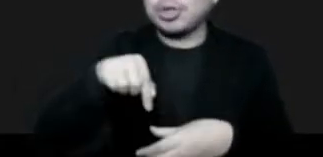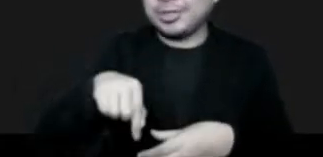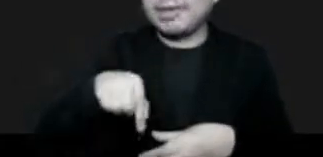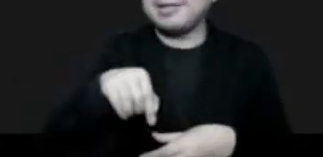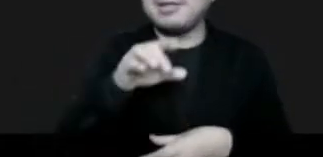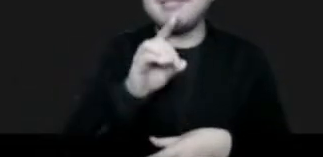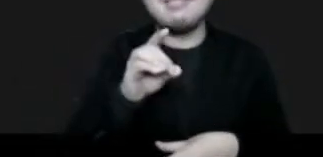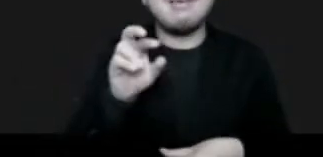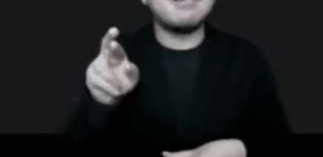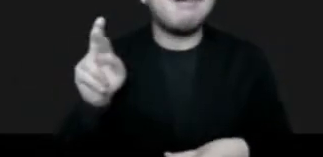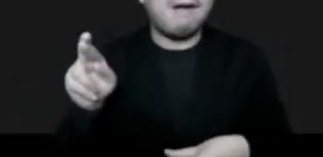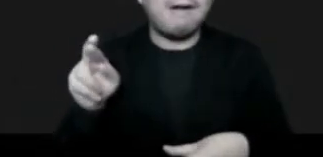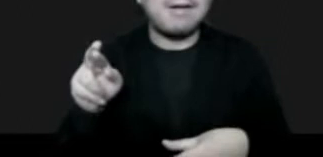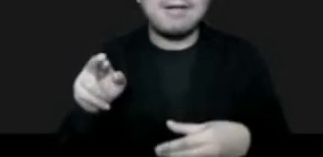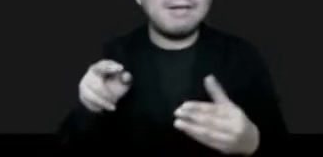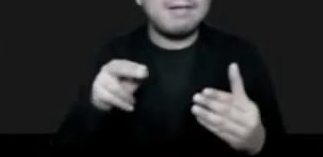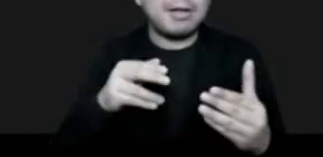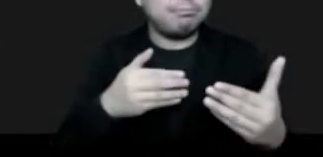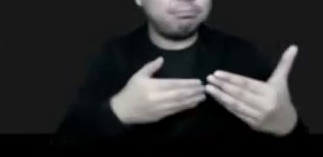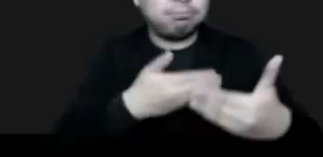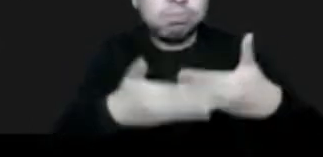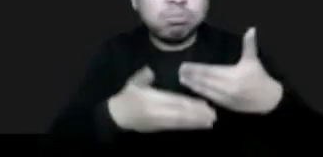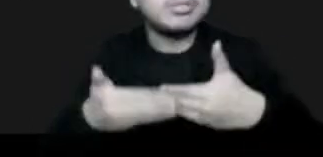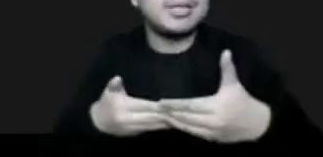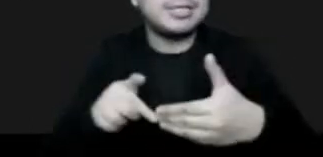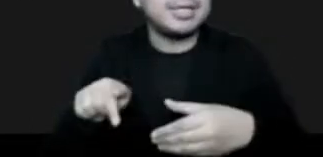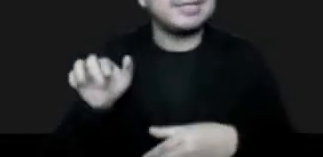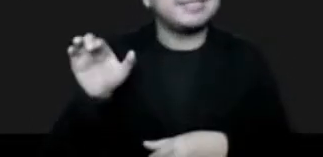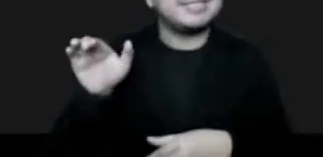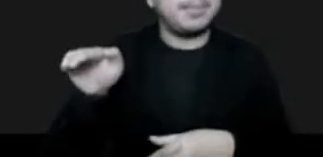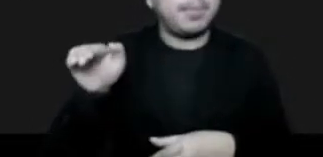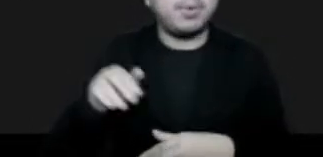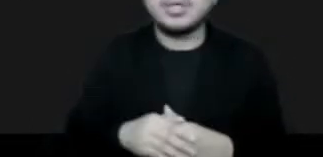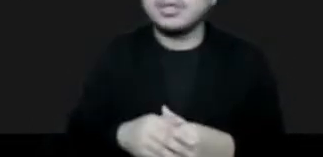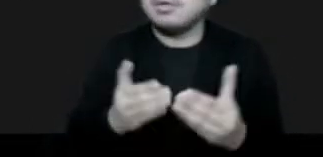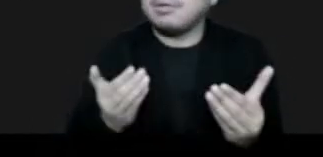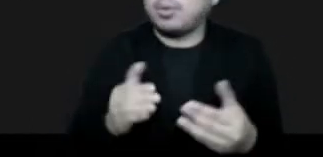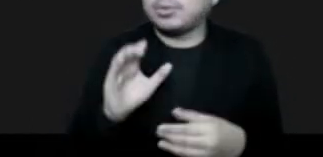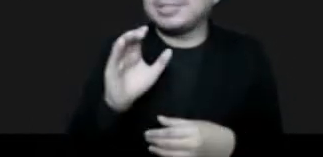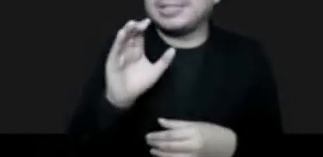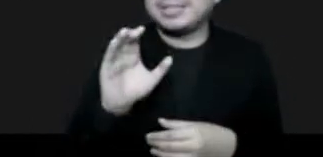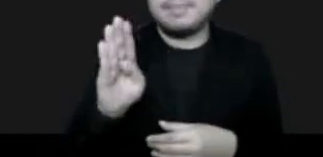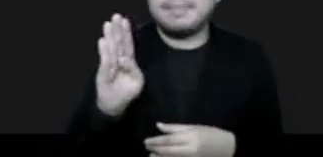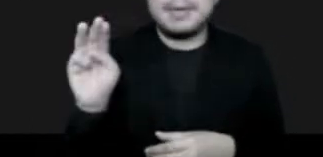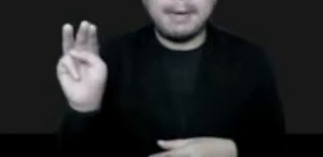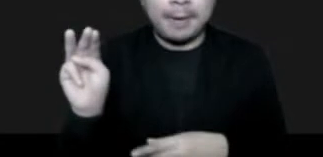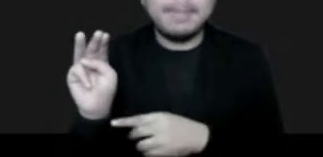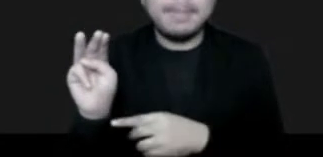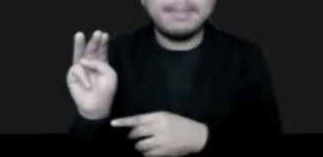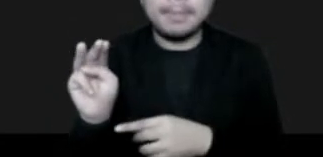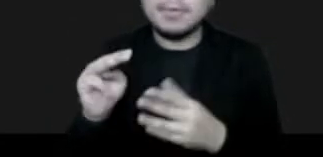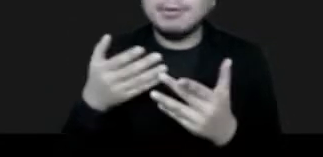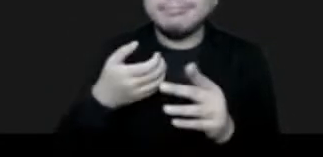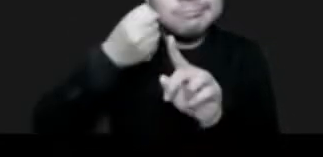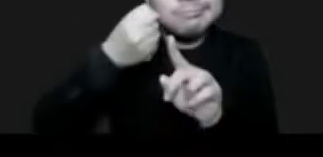like CBM who are working towards the promotion of disability inclusion. And